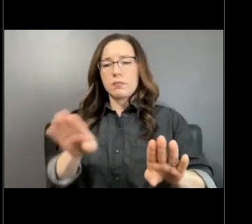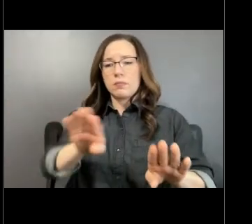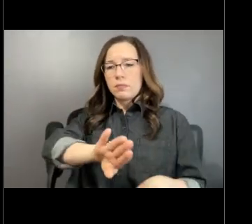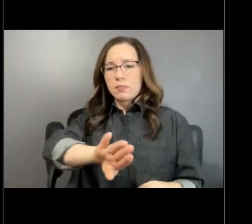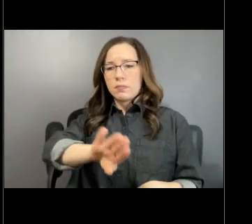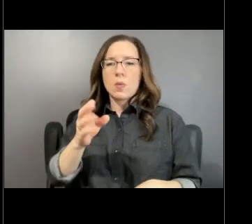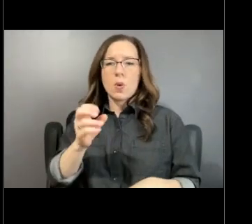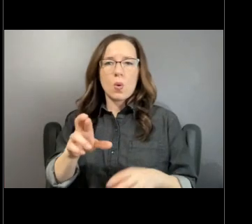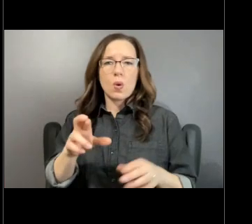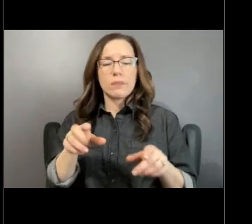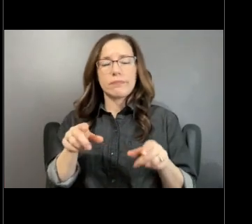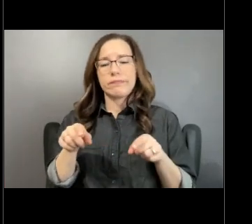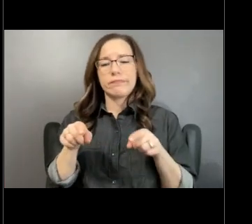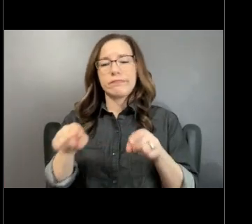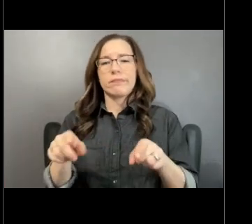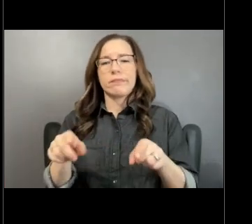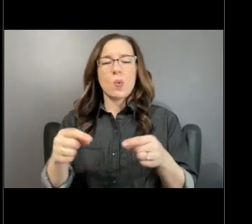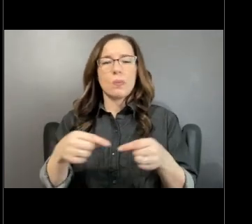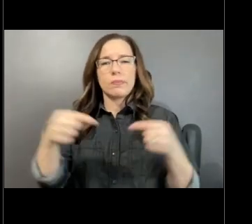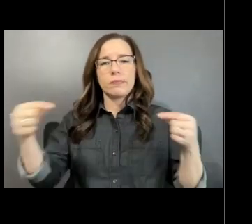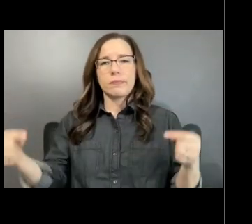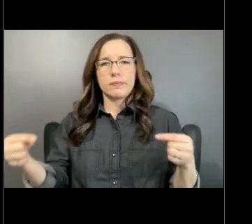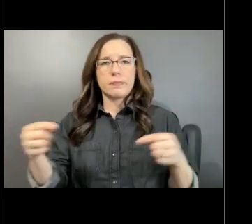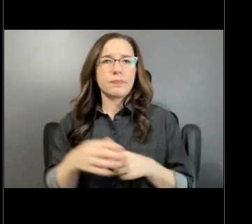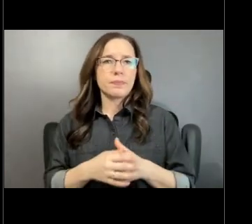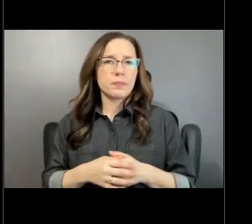perpendicular? So once again,